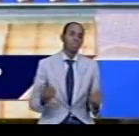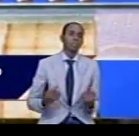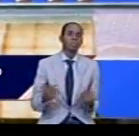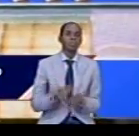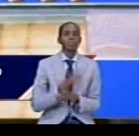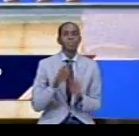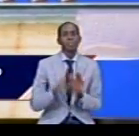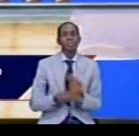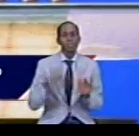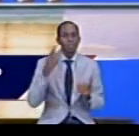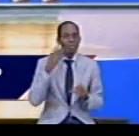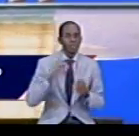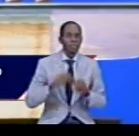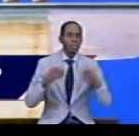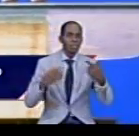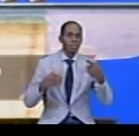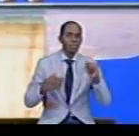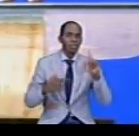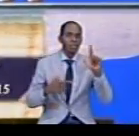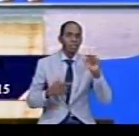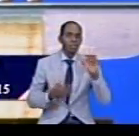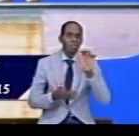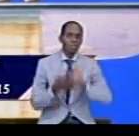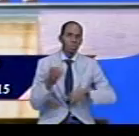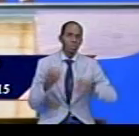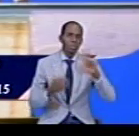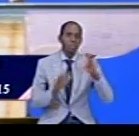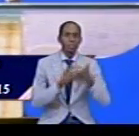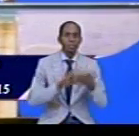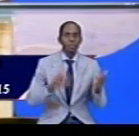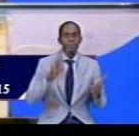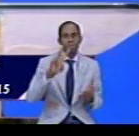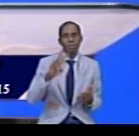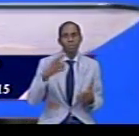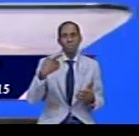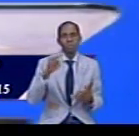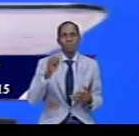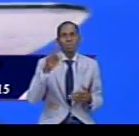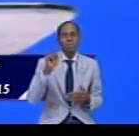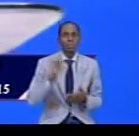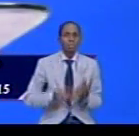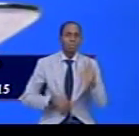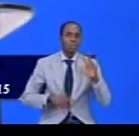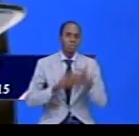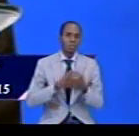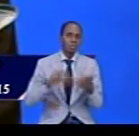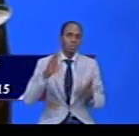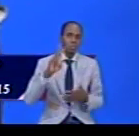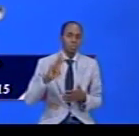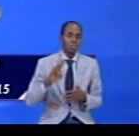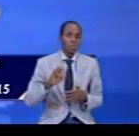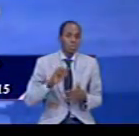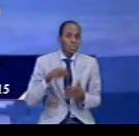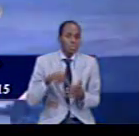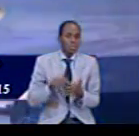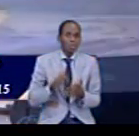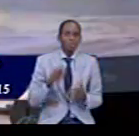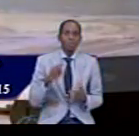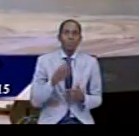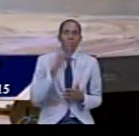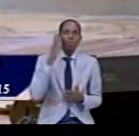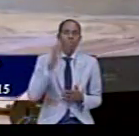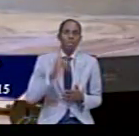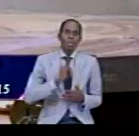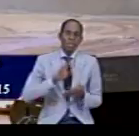Galatians chapter 3 and we're looking at Bastille there is only what I learned of